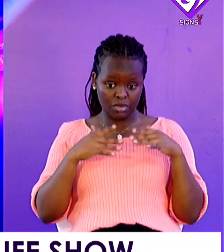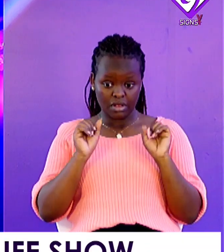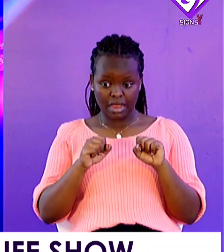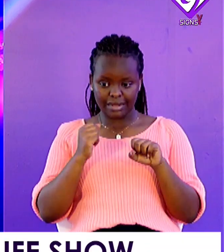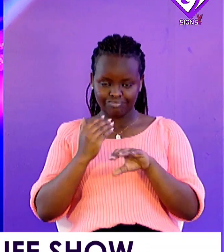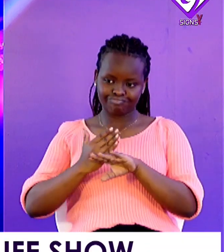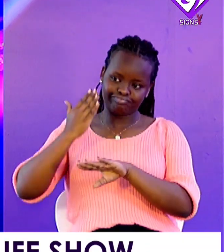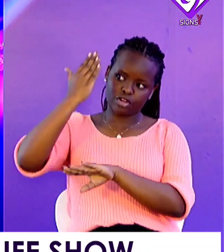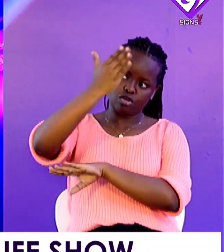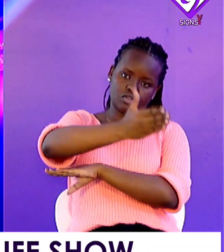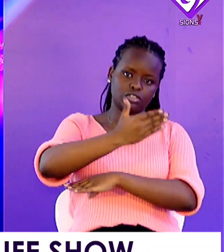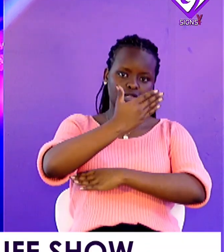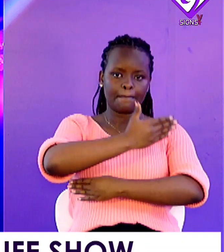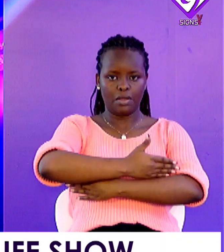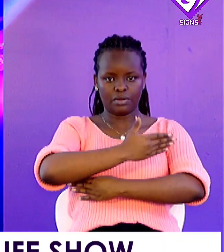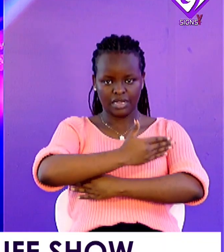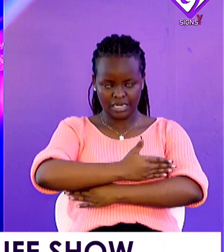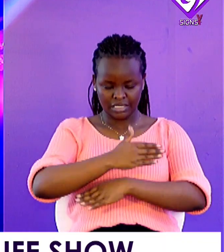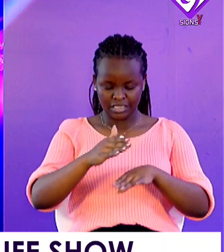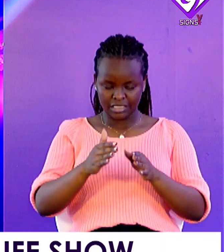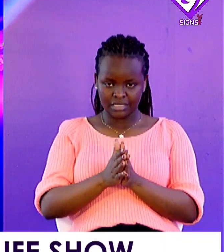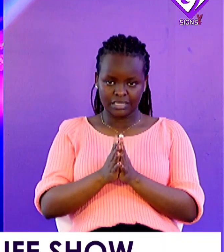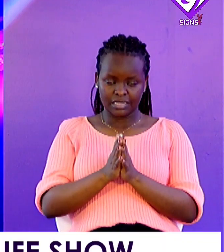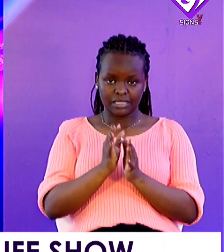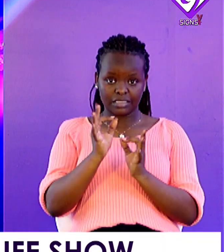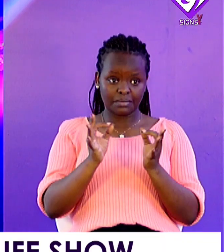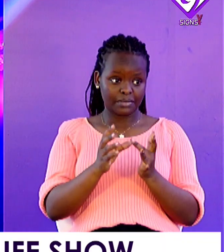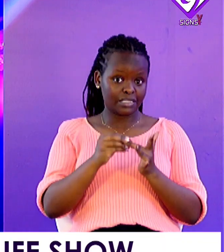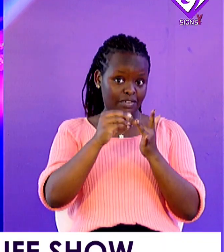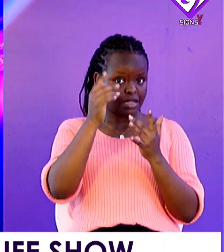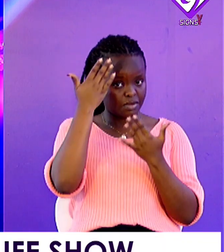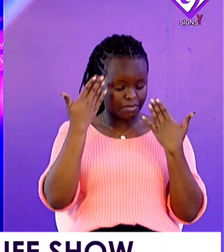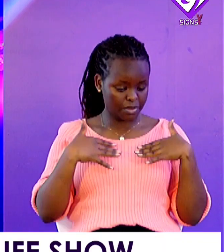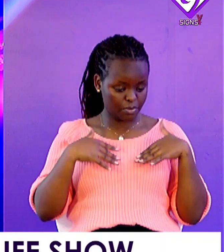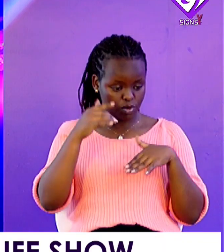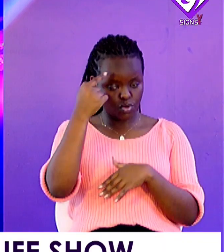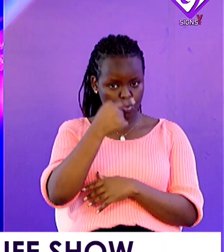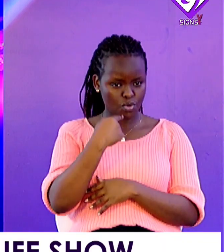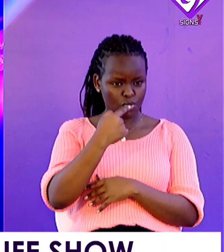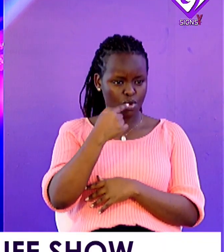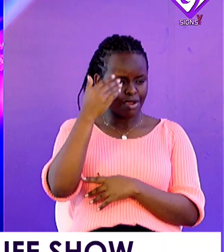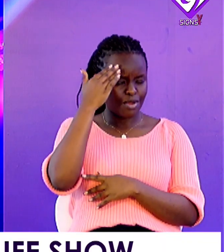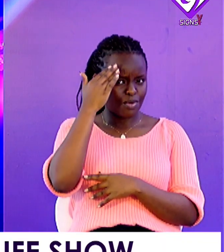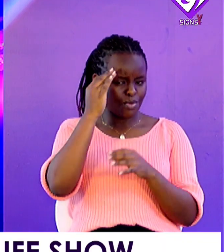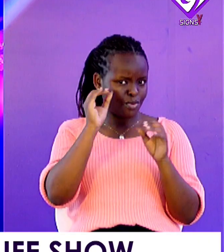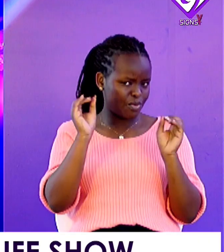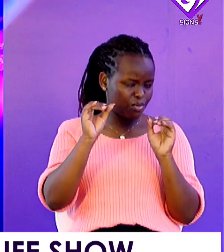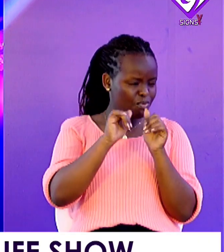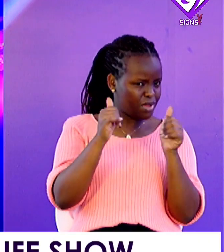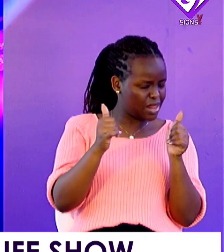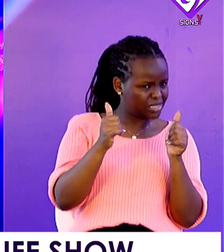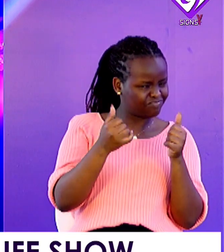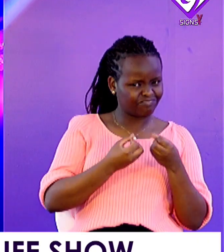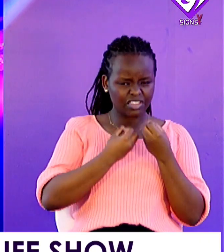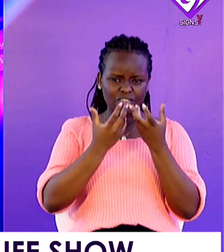beyond boundaries, and particularly for people who are not aware or who are not well informed